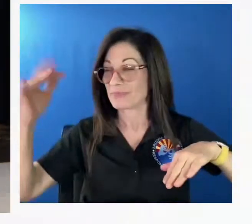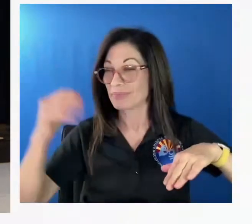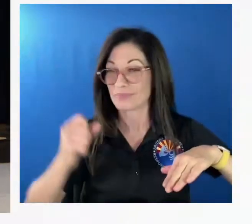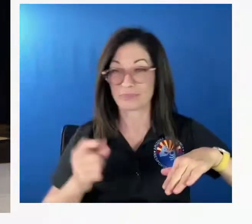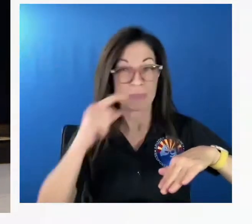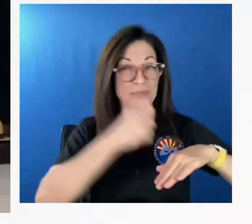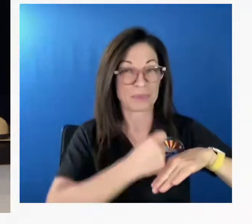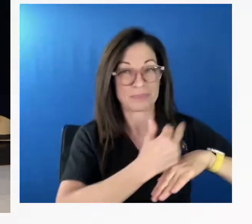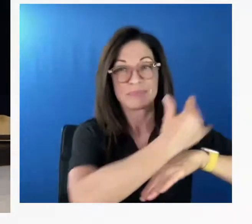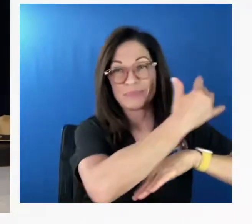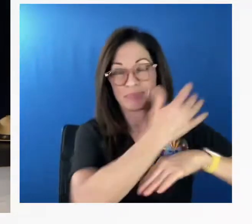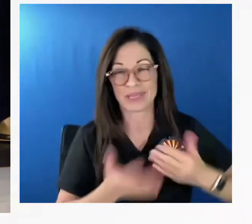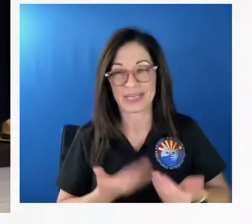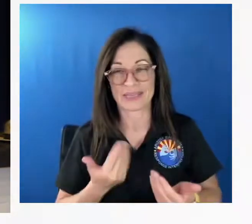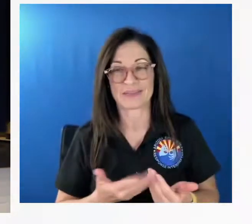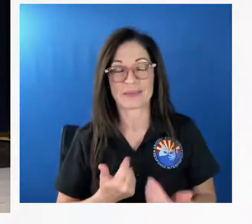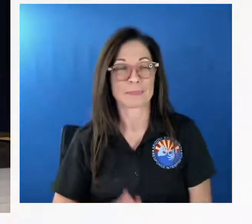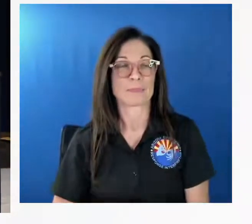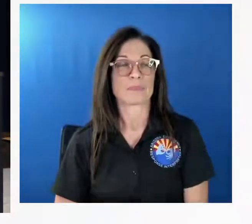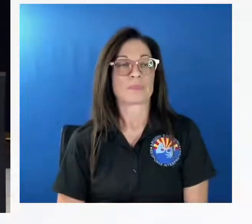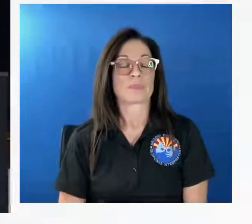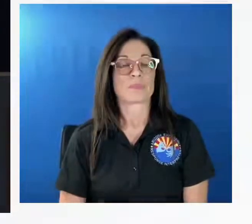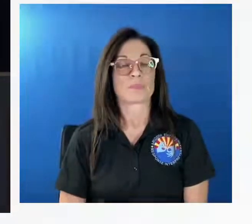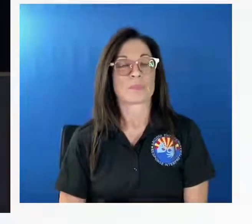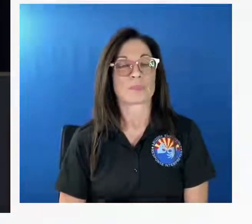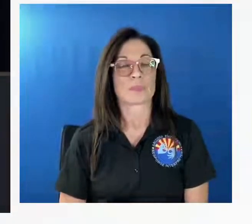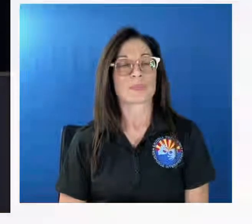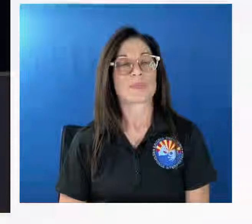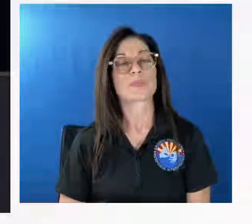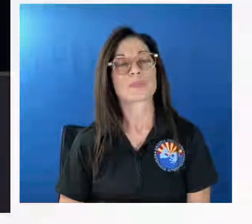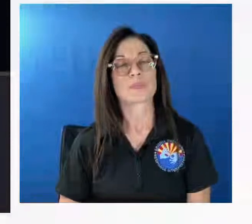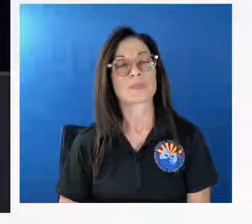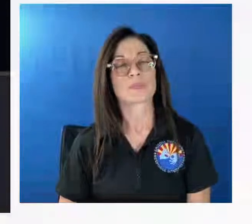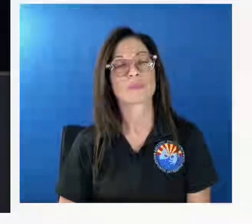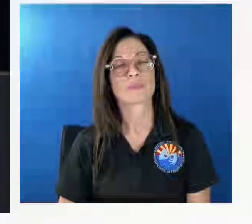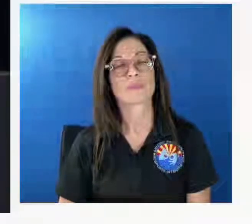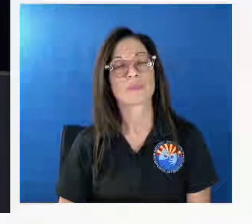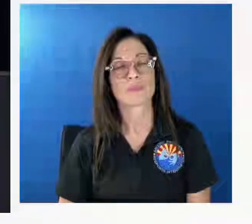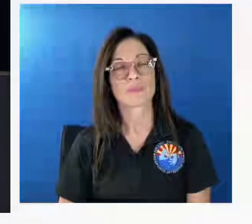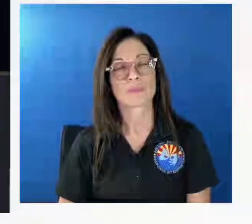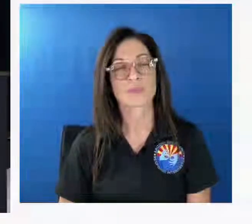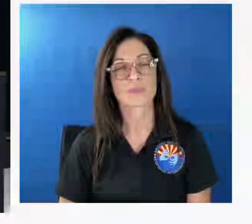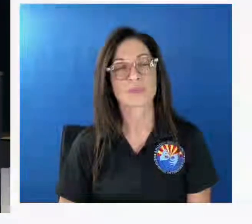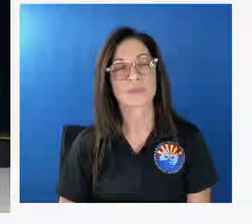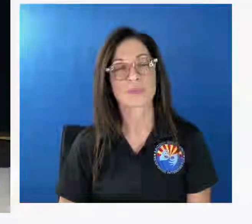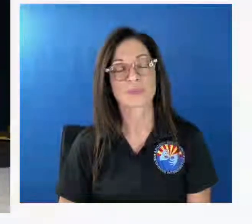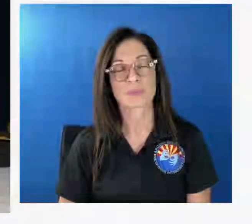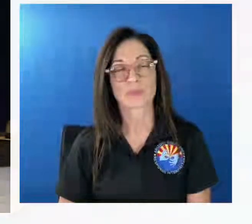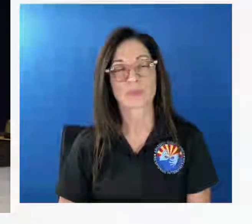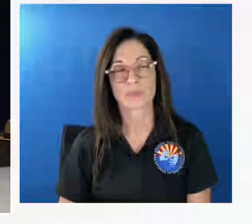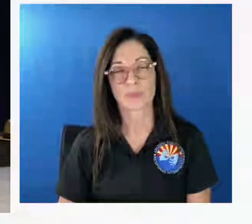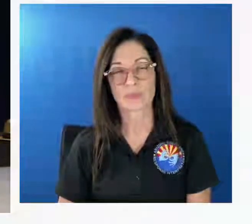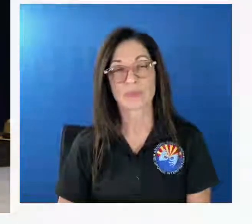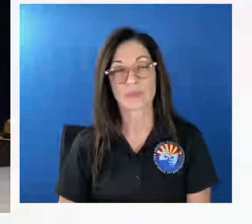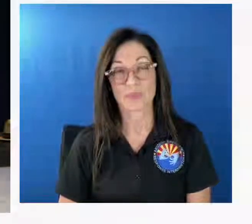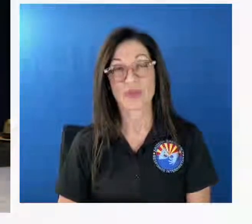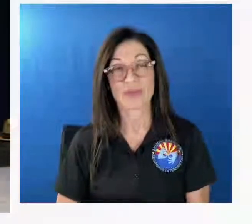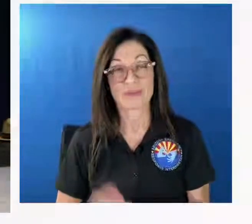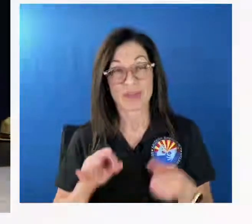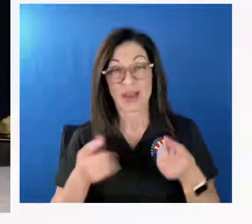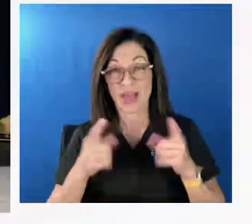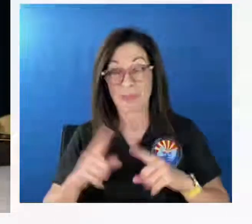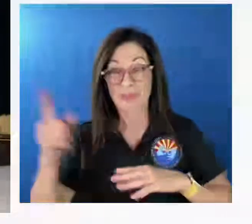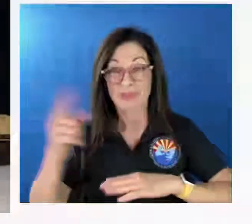what this is looking at, and oh yeah, that was the other thing I wanted to tell you, is that when it gets to the other side, the other thing with